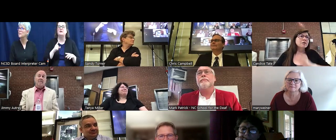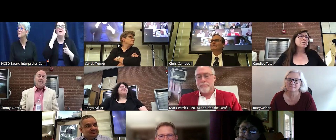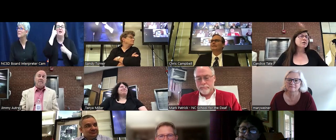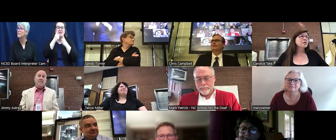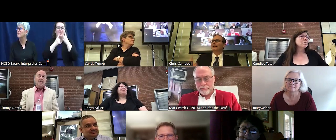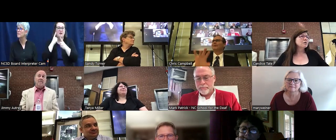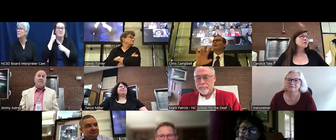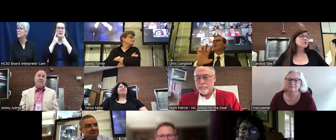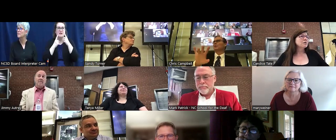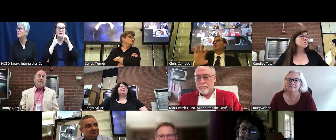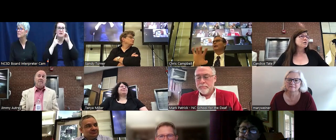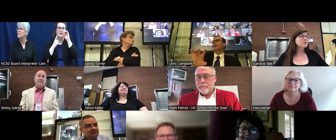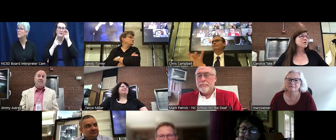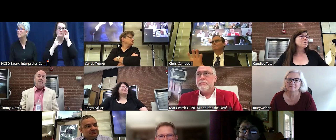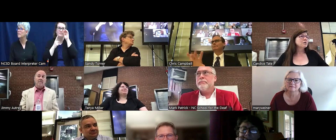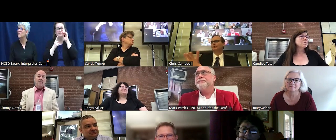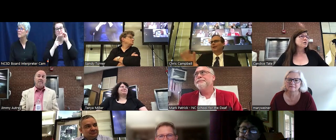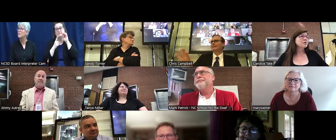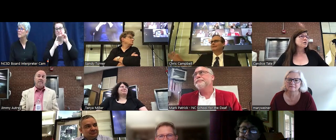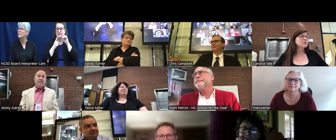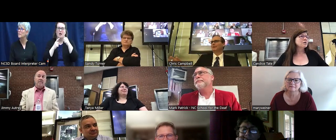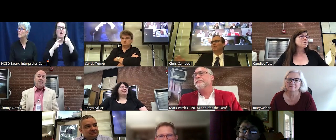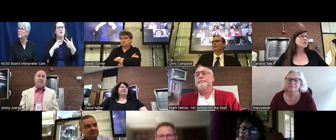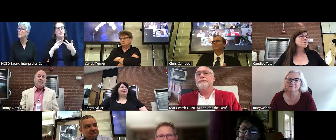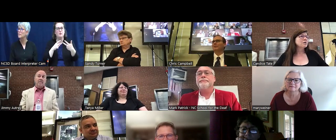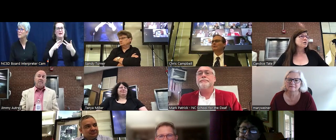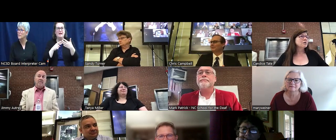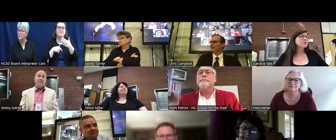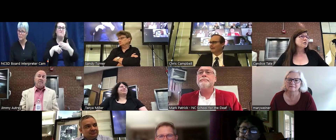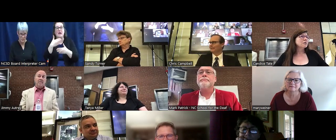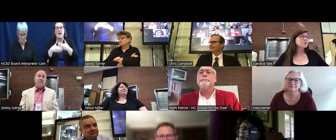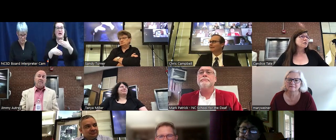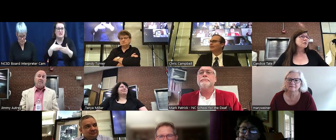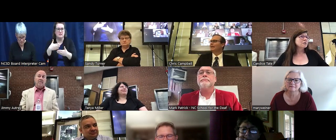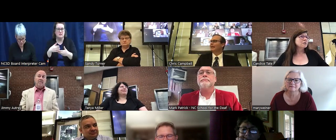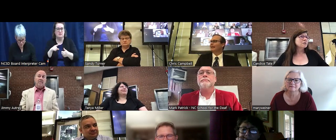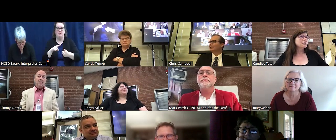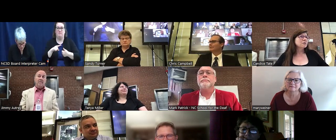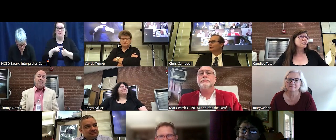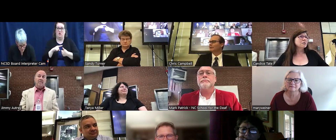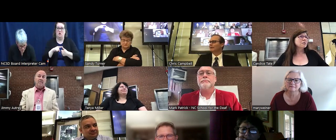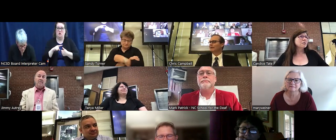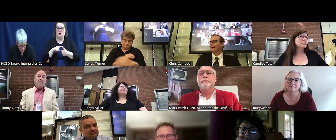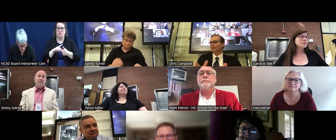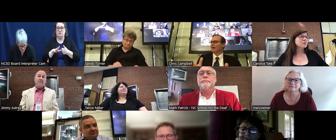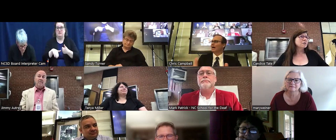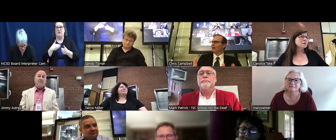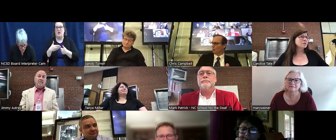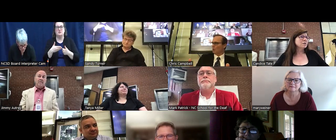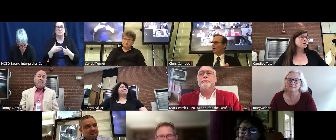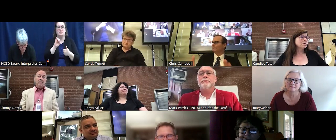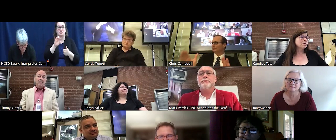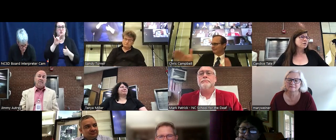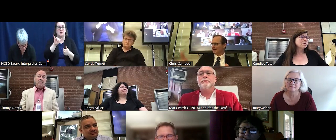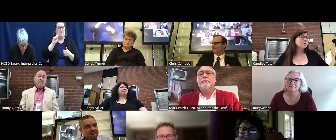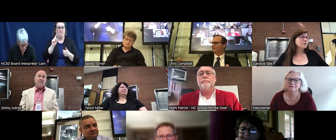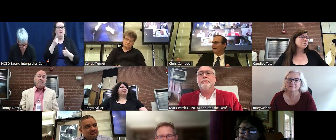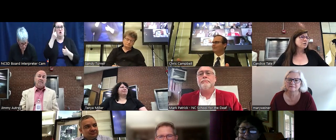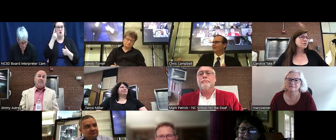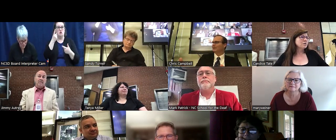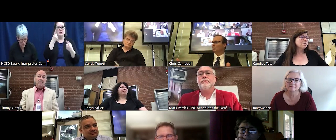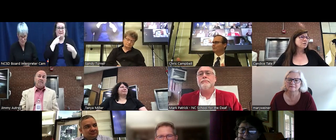in 3 phases, if you will. The first phase is the July 1